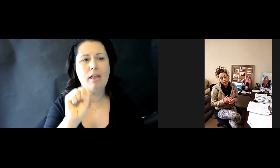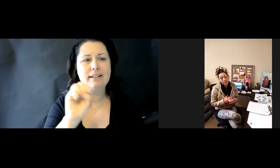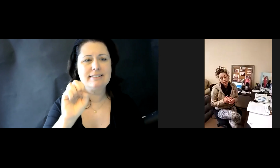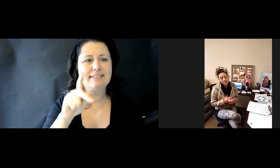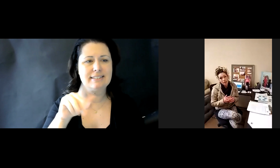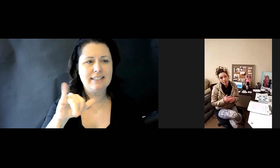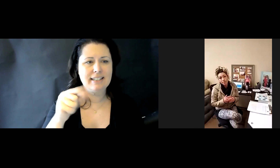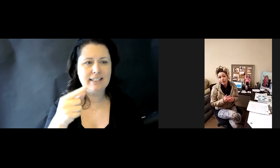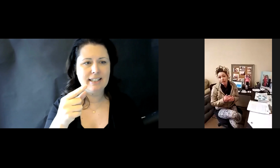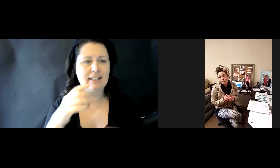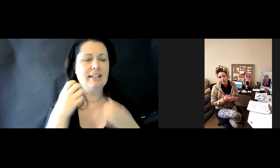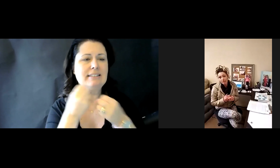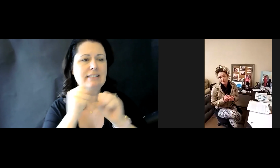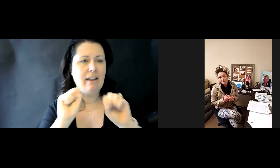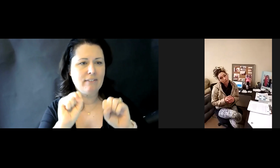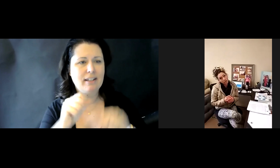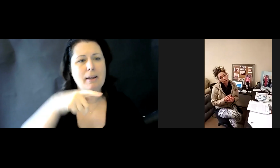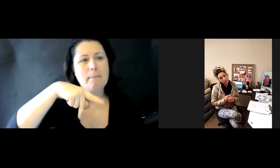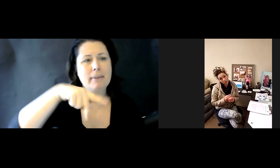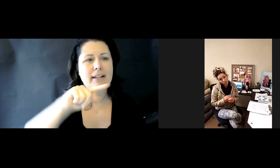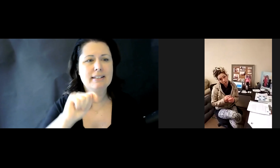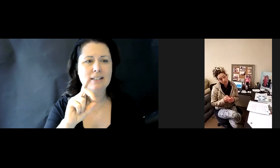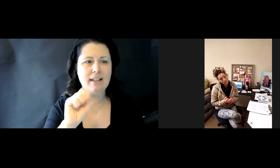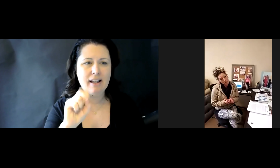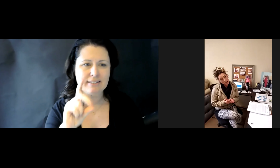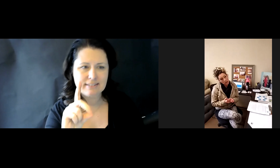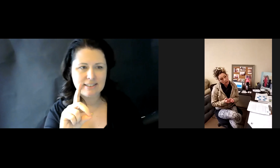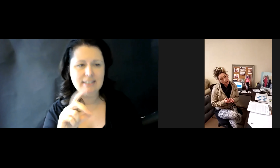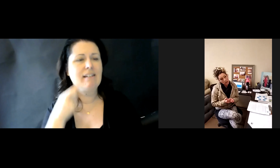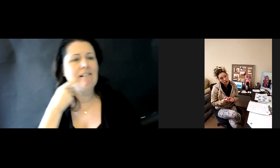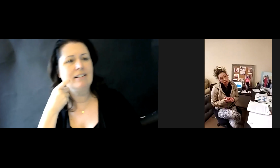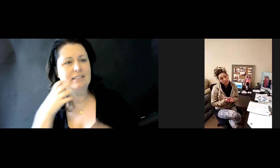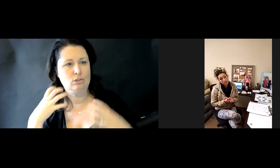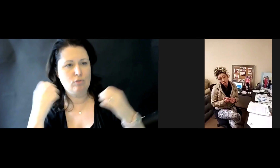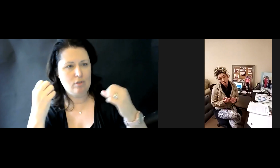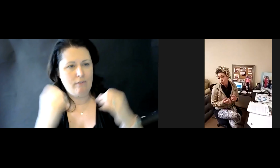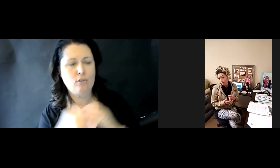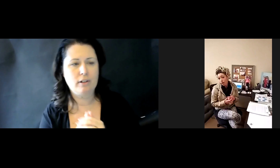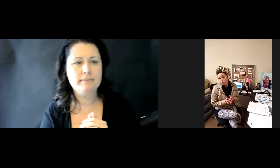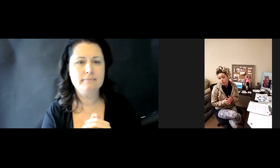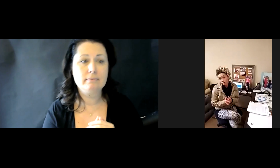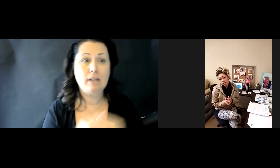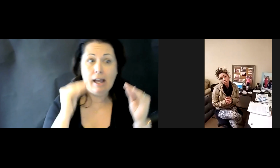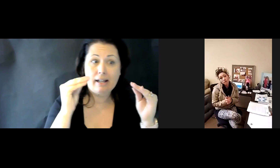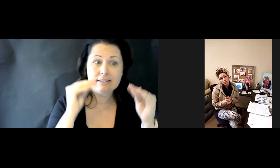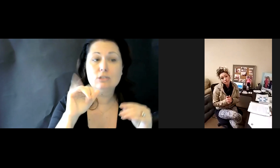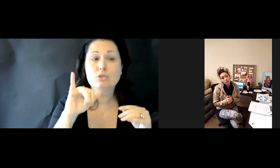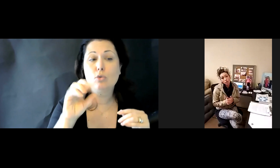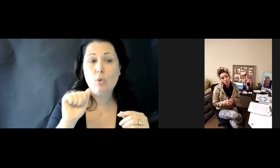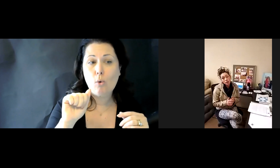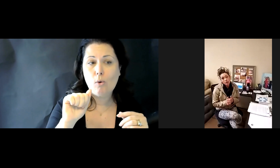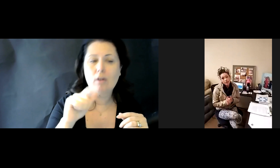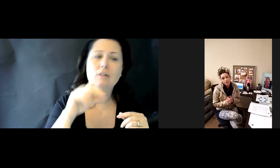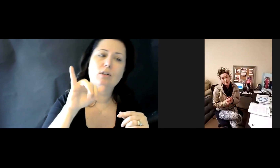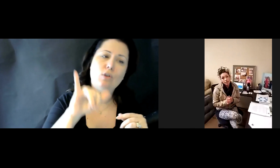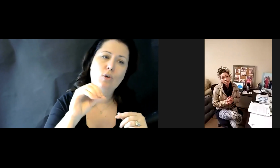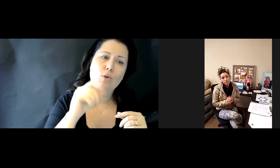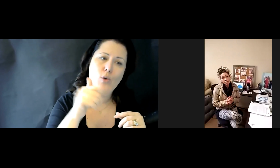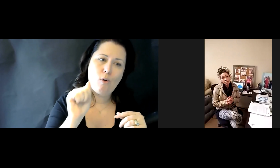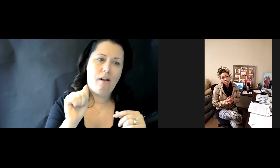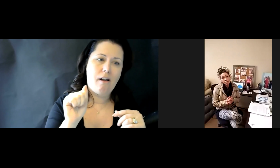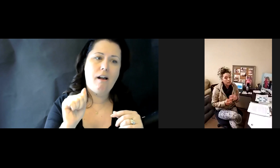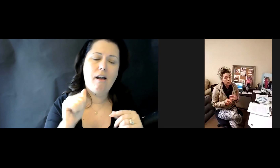PTSD and addiction recovery. I teach yoga for recovery in those communities, so that's